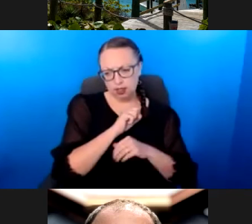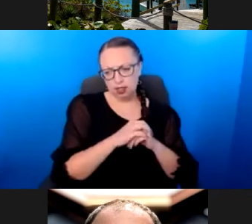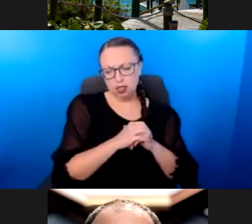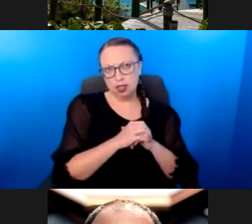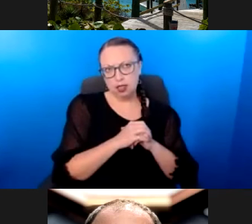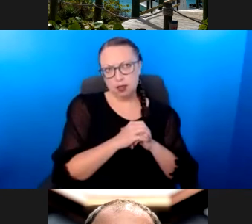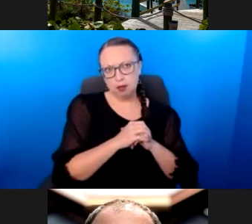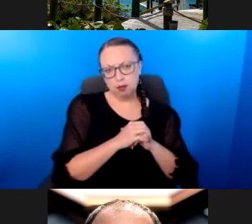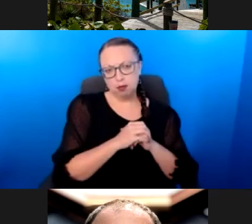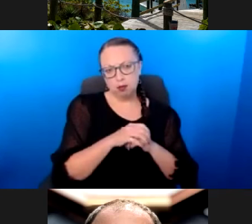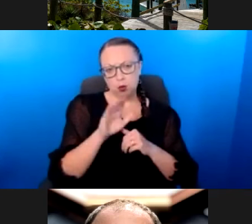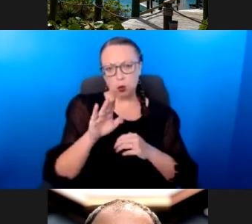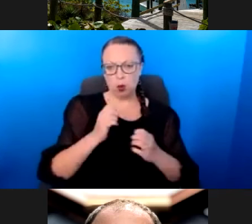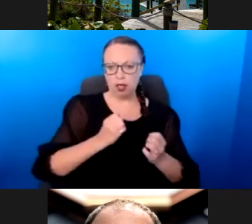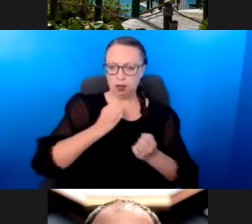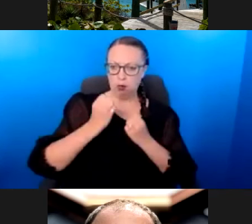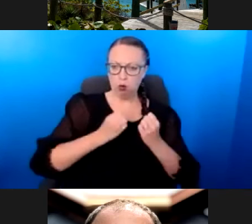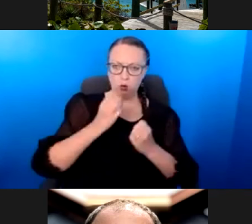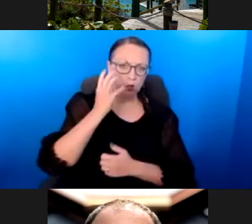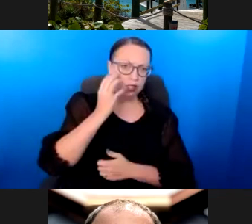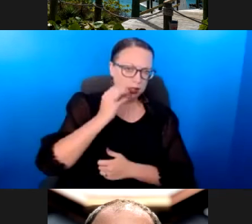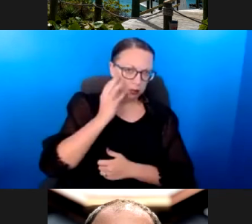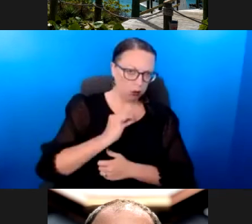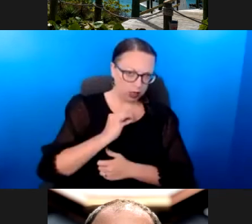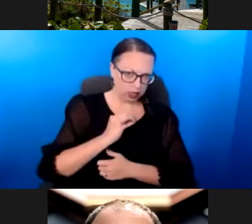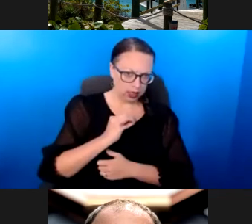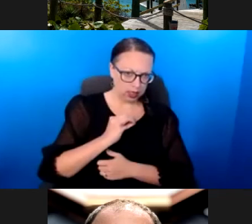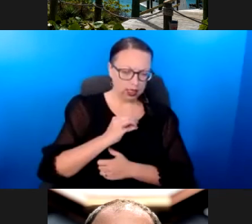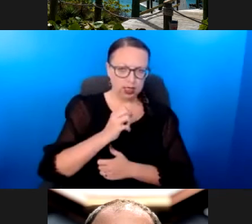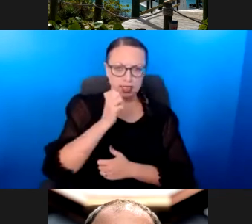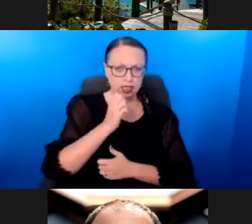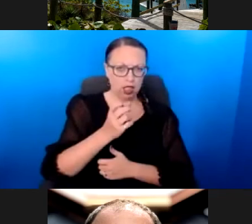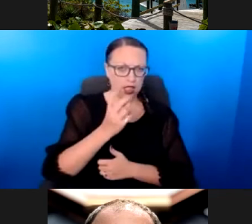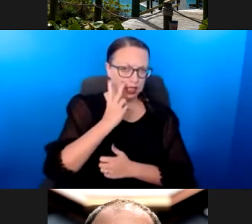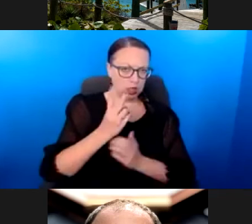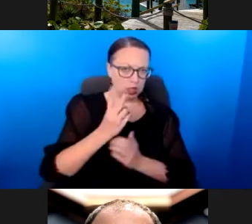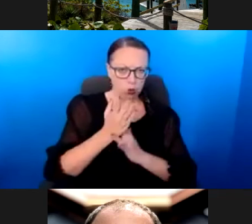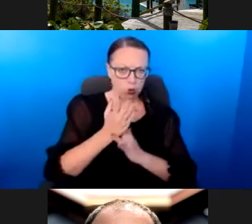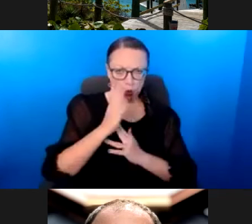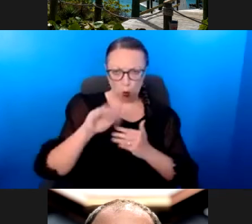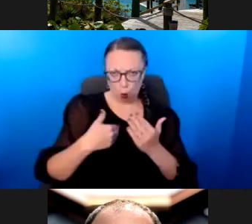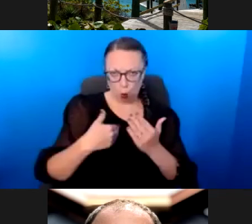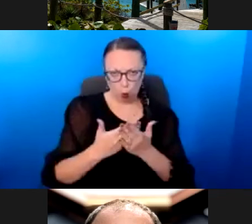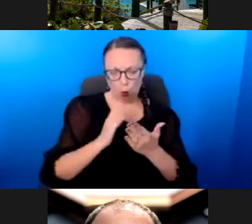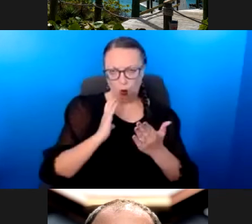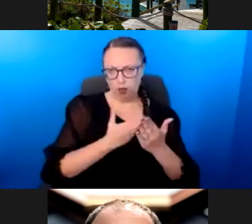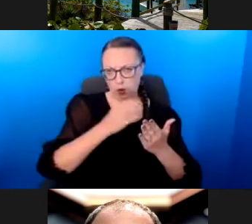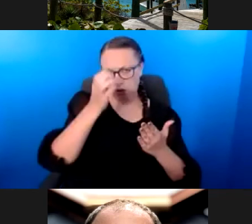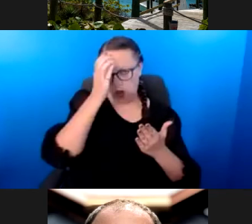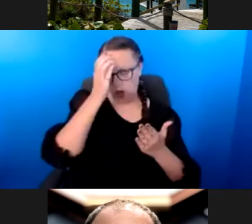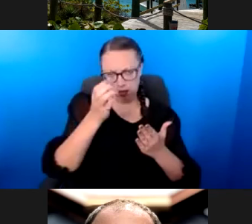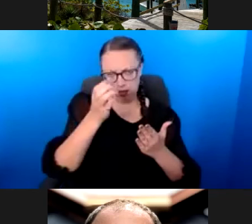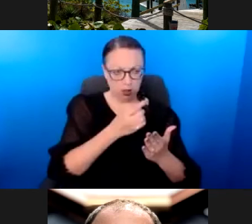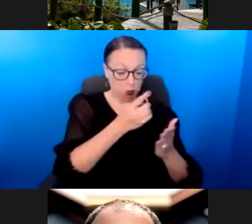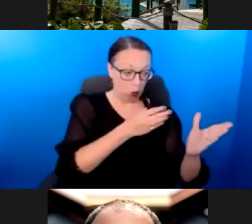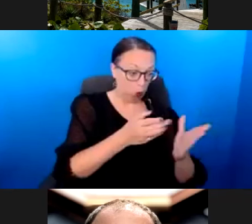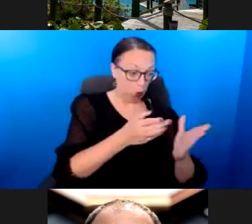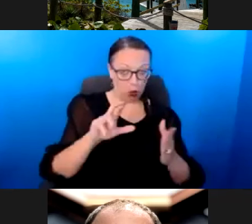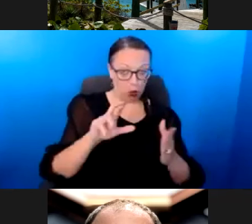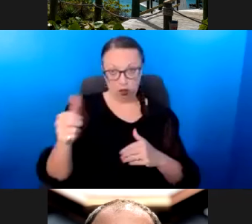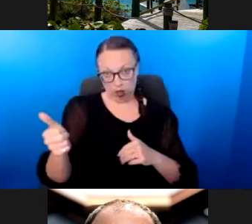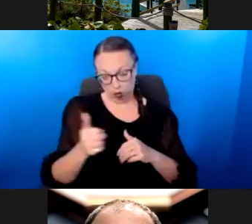our emotional experience is imbued through all of our concepts to one degree or another. And